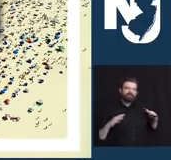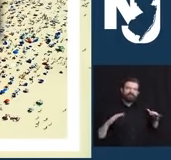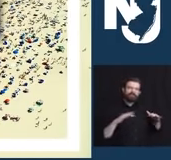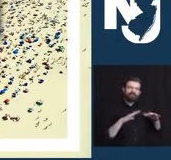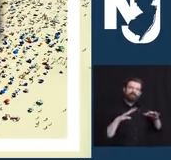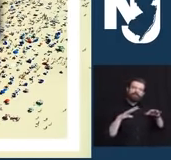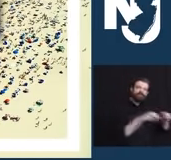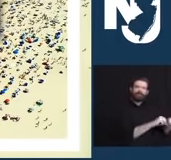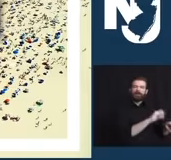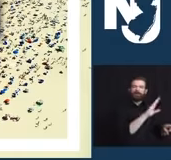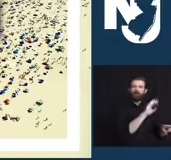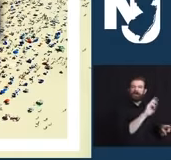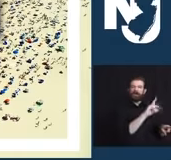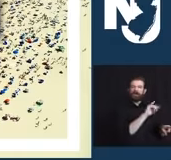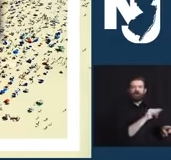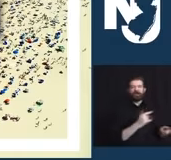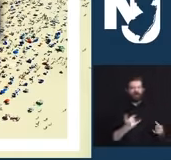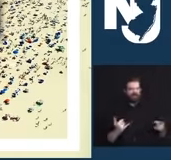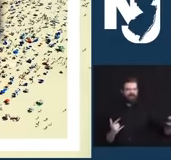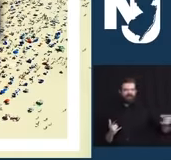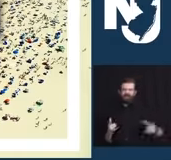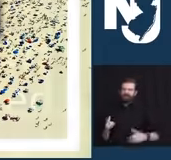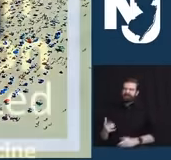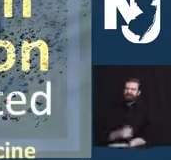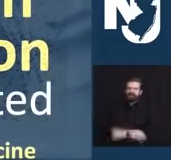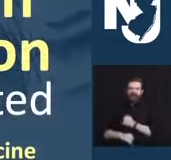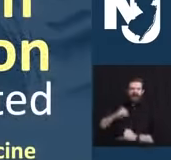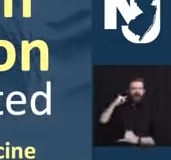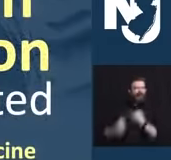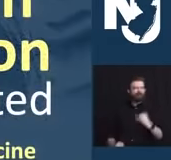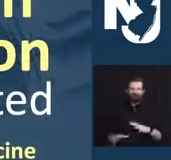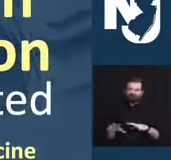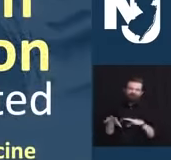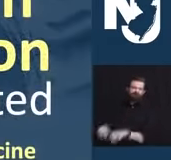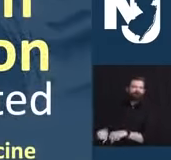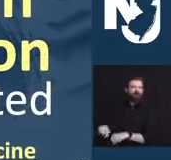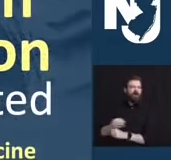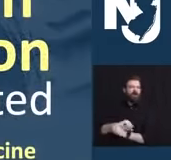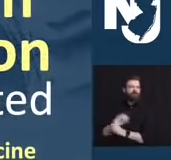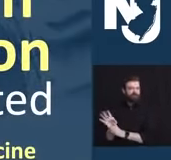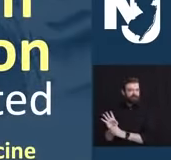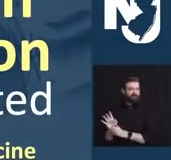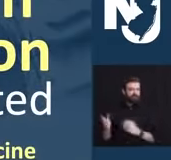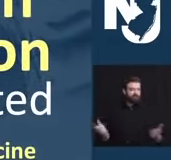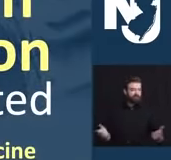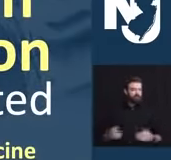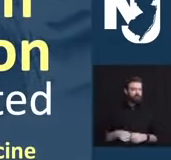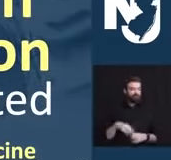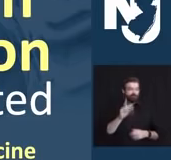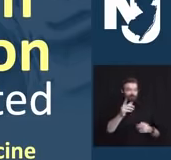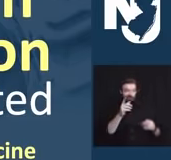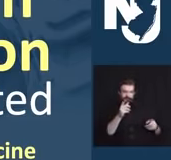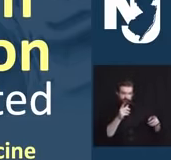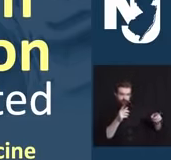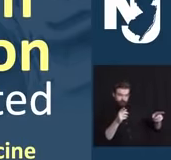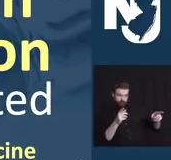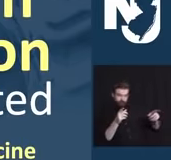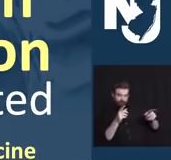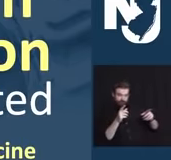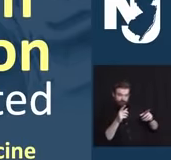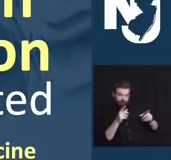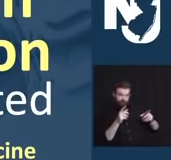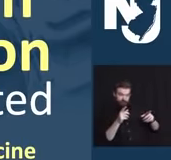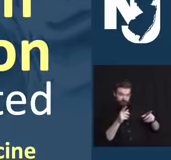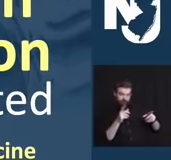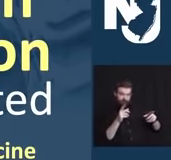Let's get to the numbers. Over the weekend, we passed 2 significant markers in our vaccination program as we administered both our 7 millionth